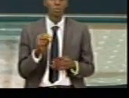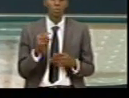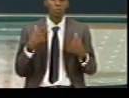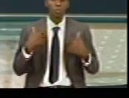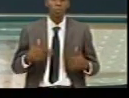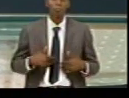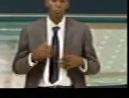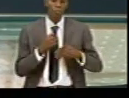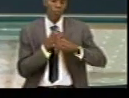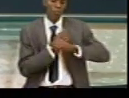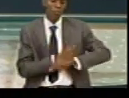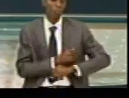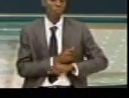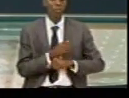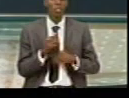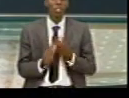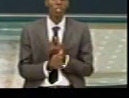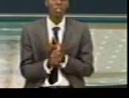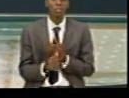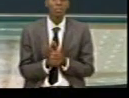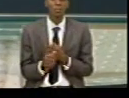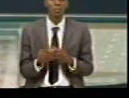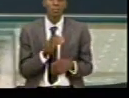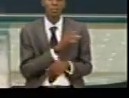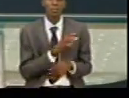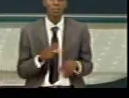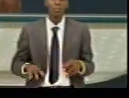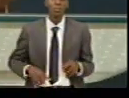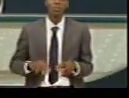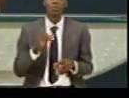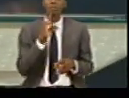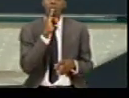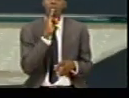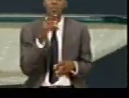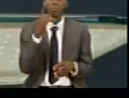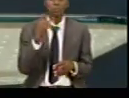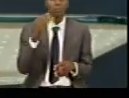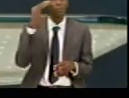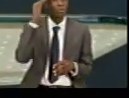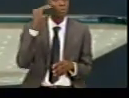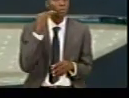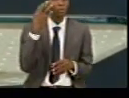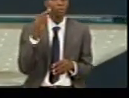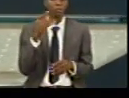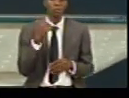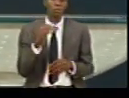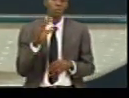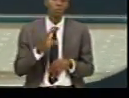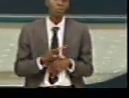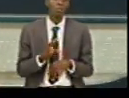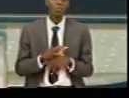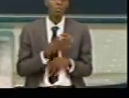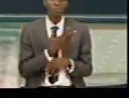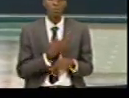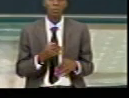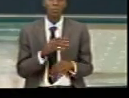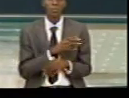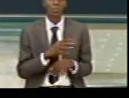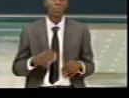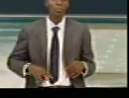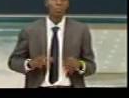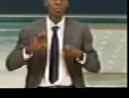and prevents death. Christ is the head of the church. And Christ